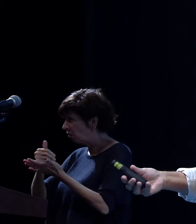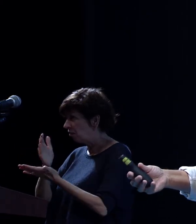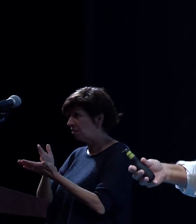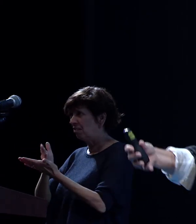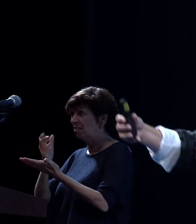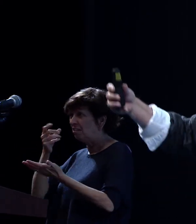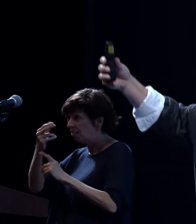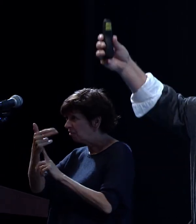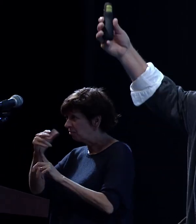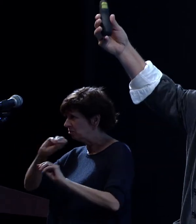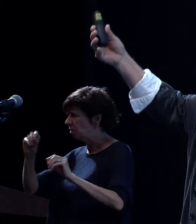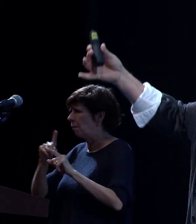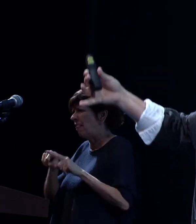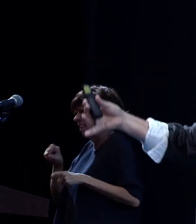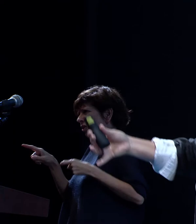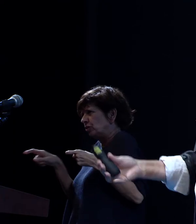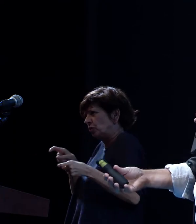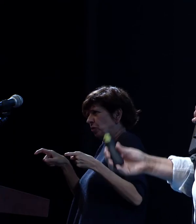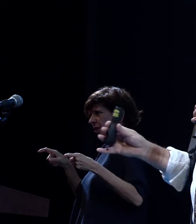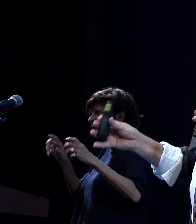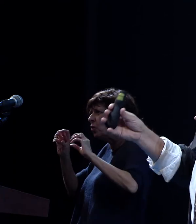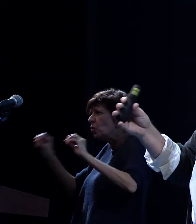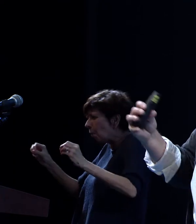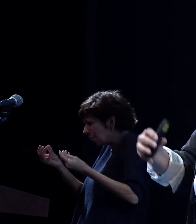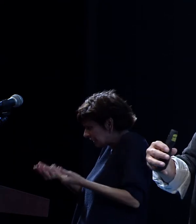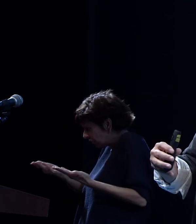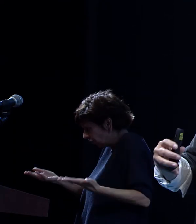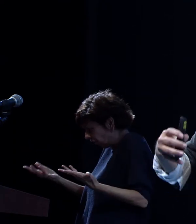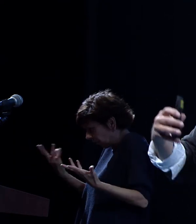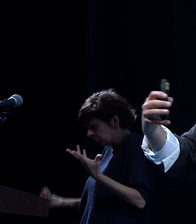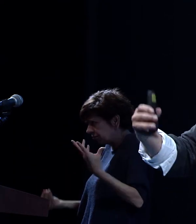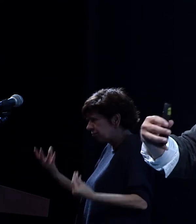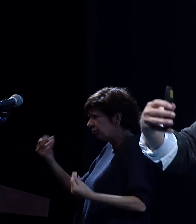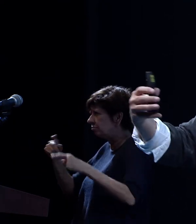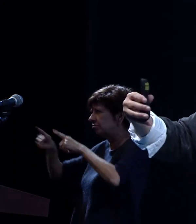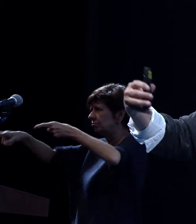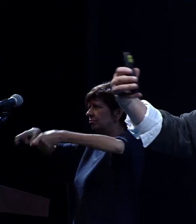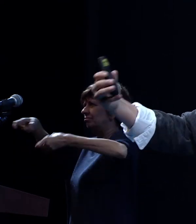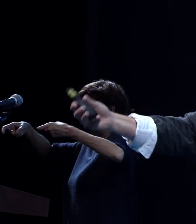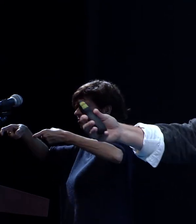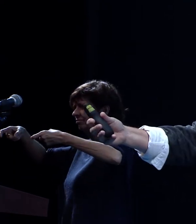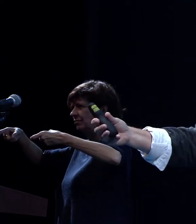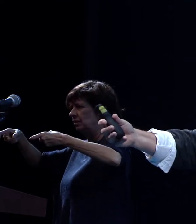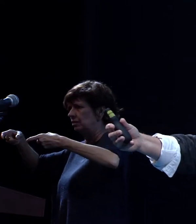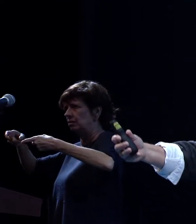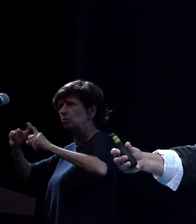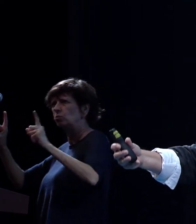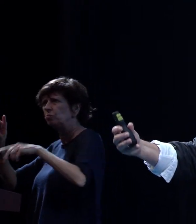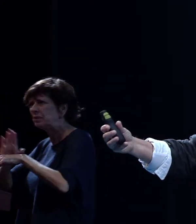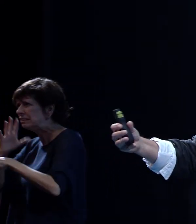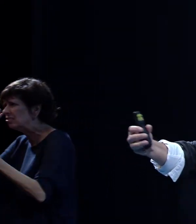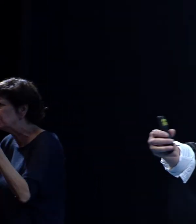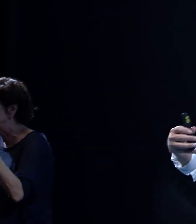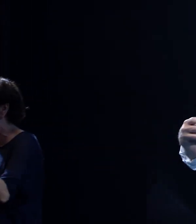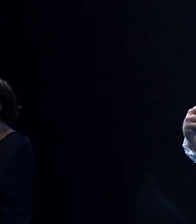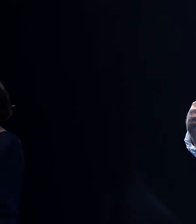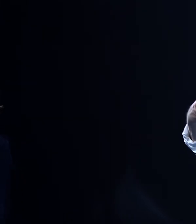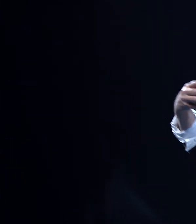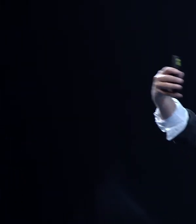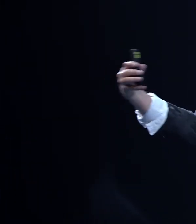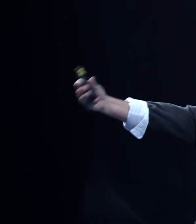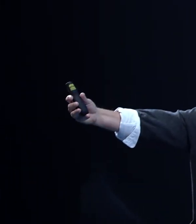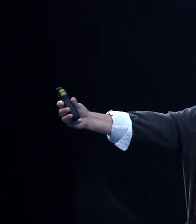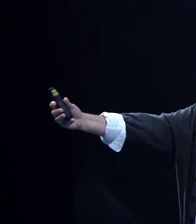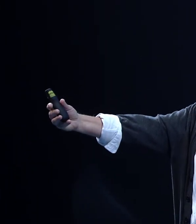So it's a dematerialization, not just of our culture, but a dematerialization of our businesses, is that the person who